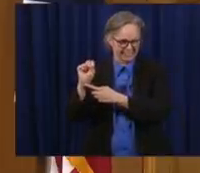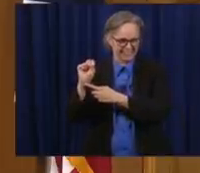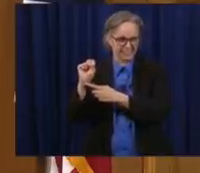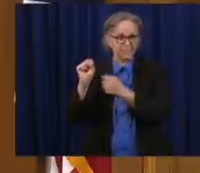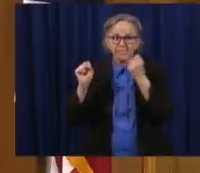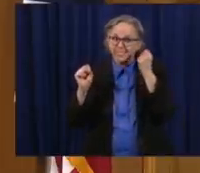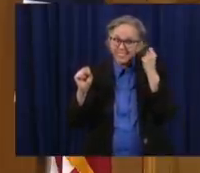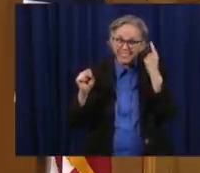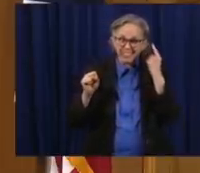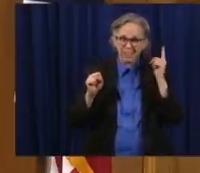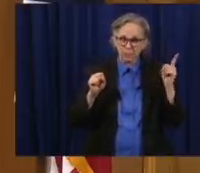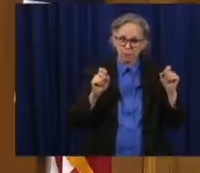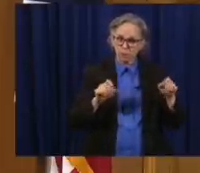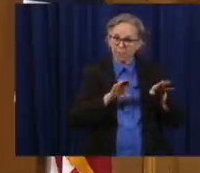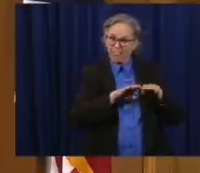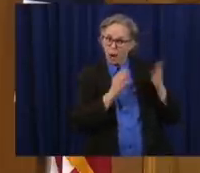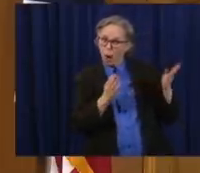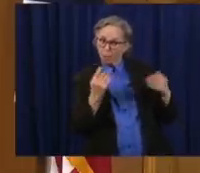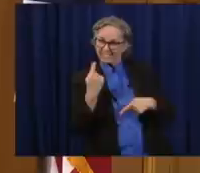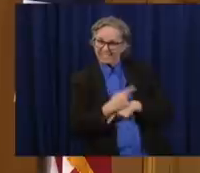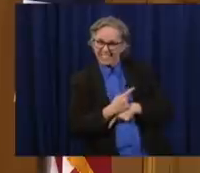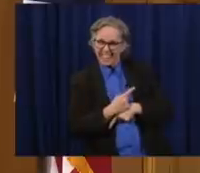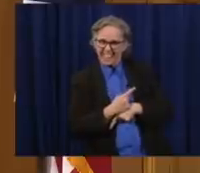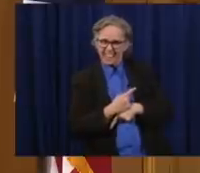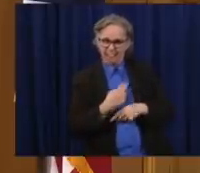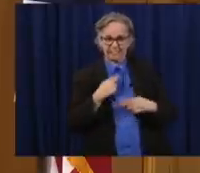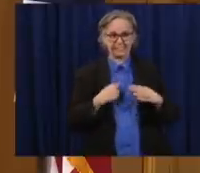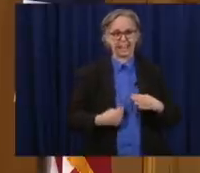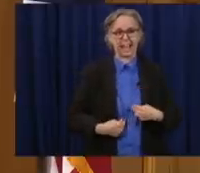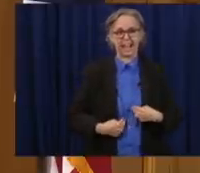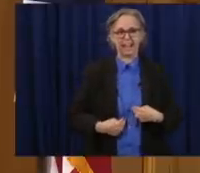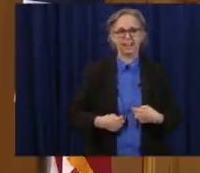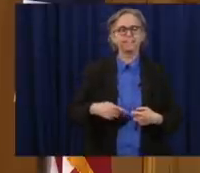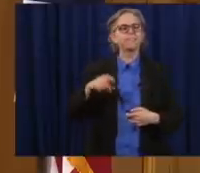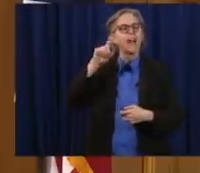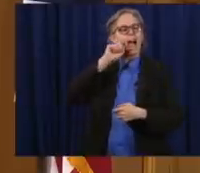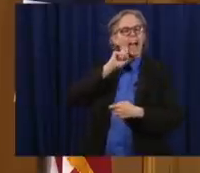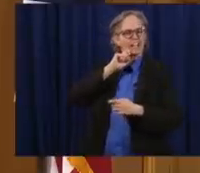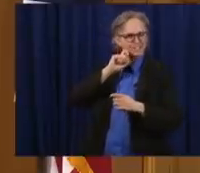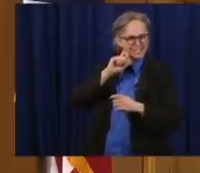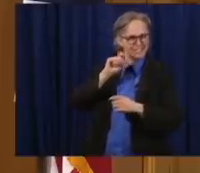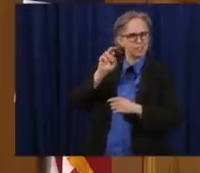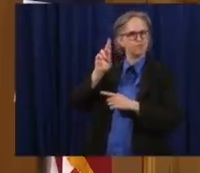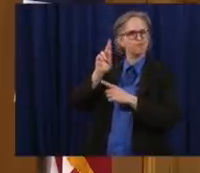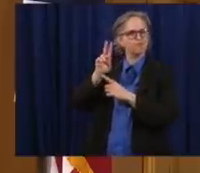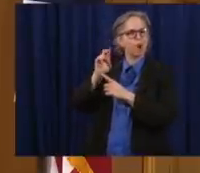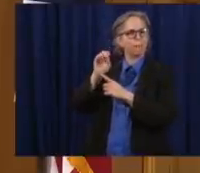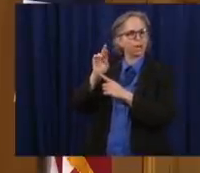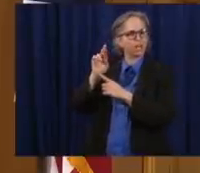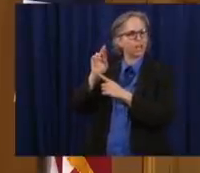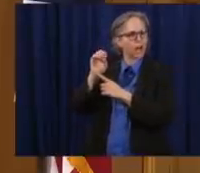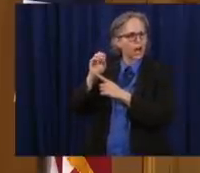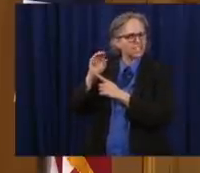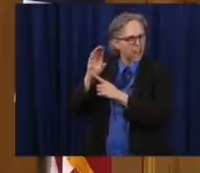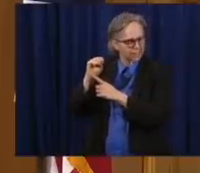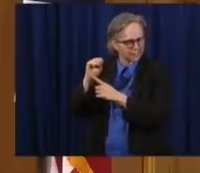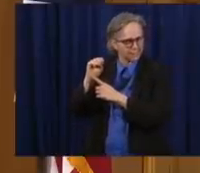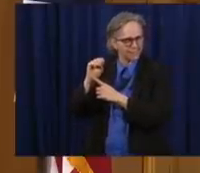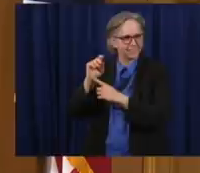I'm wearing a tie from the Acton Rubber Ducks. Their opener was supposed to be